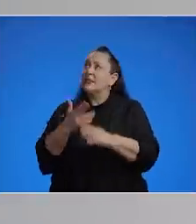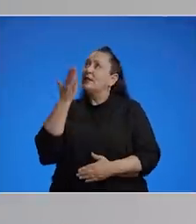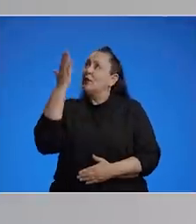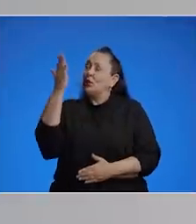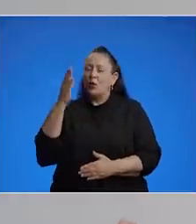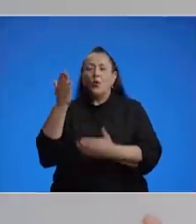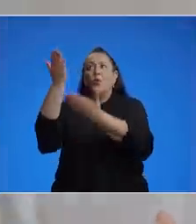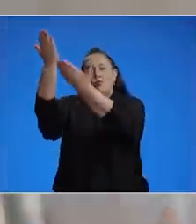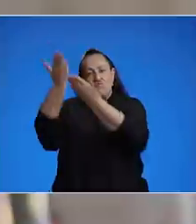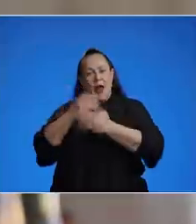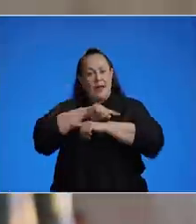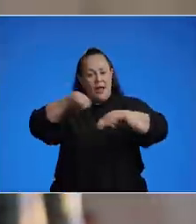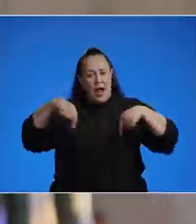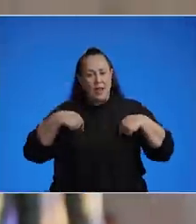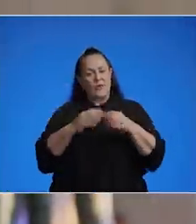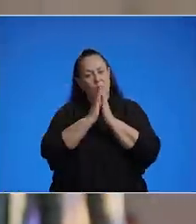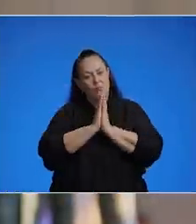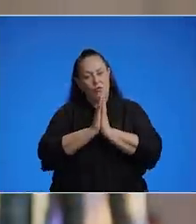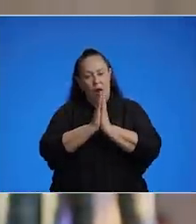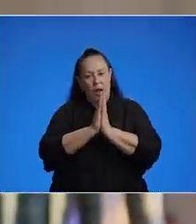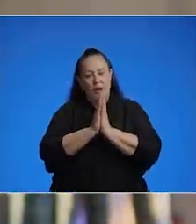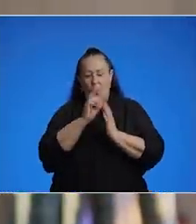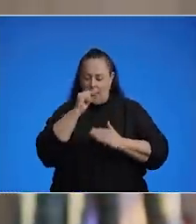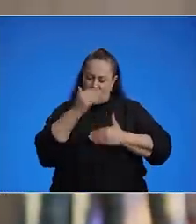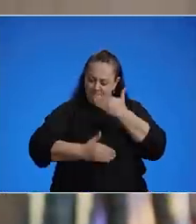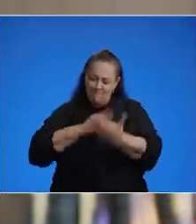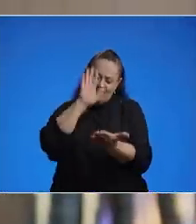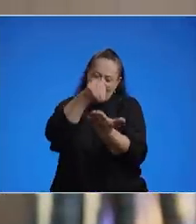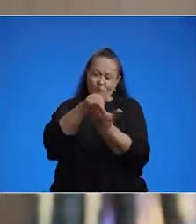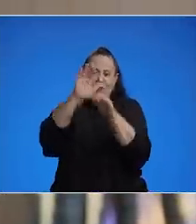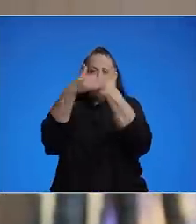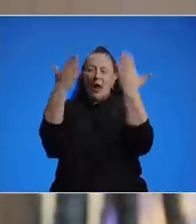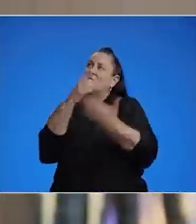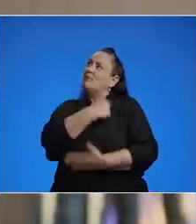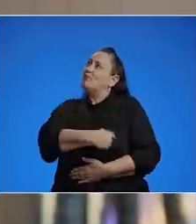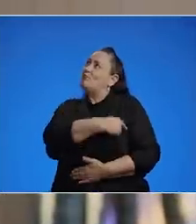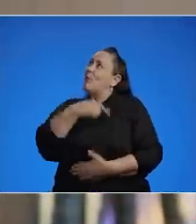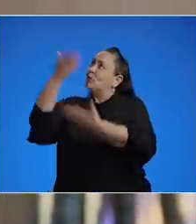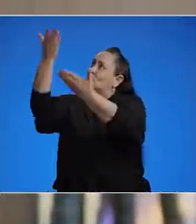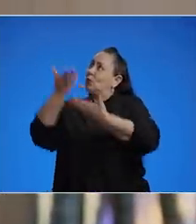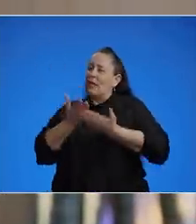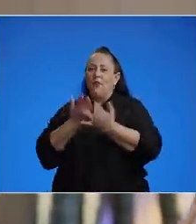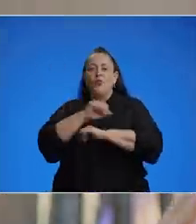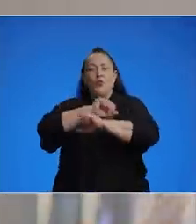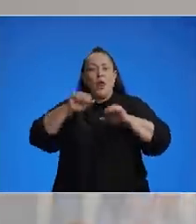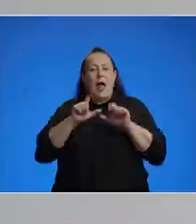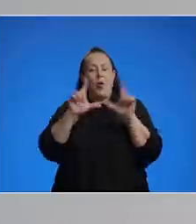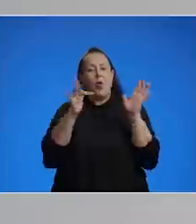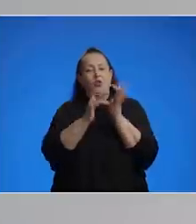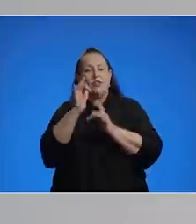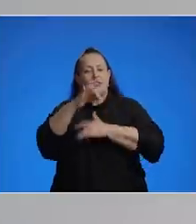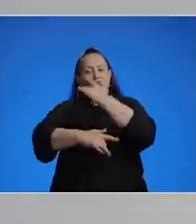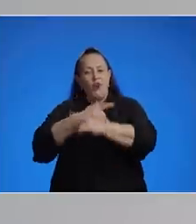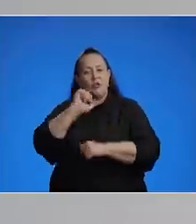grant, we pray, that we may hasten without stumbling to receive the things you have promised through our Lord Jesus